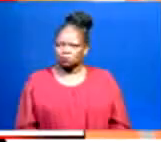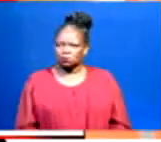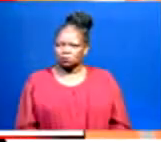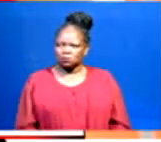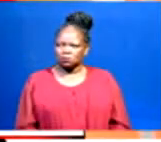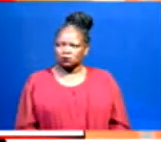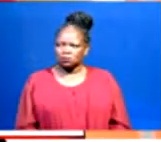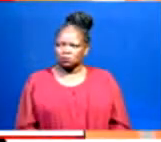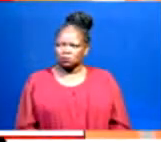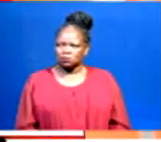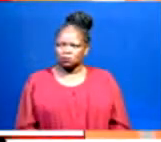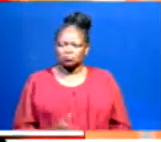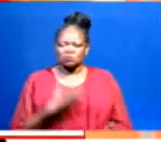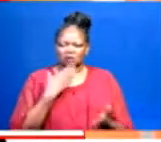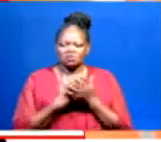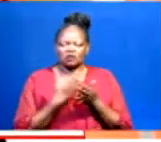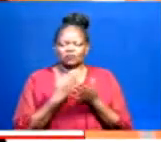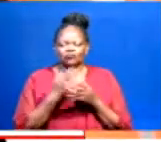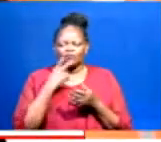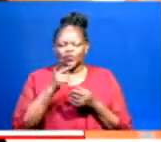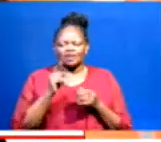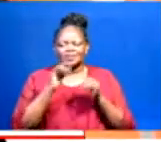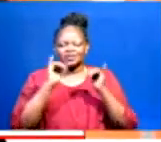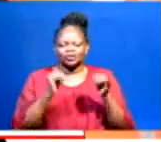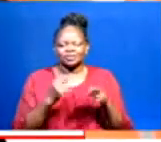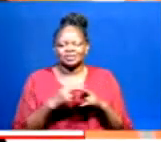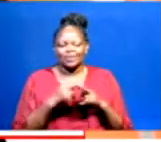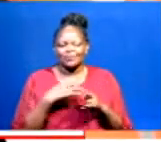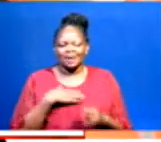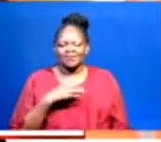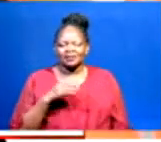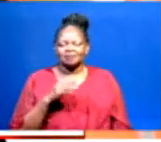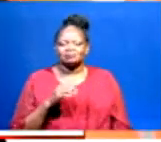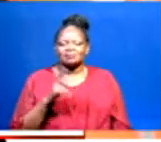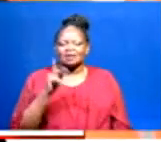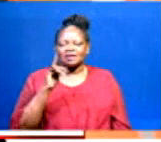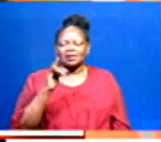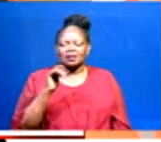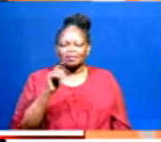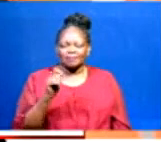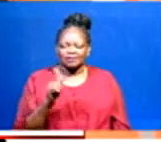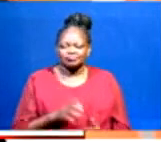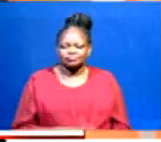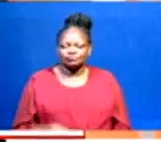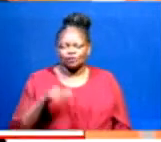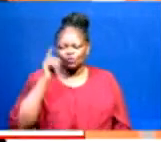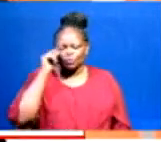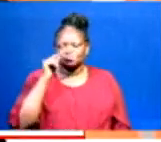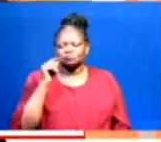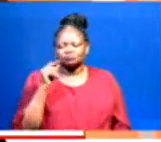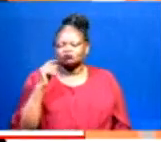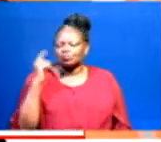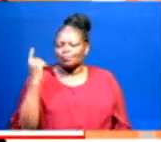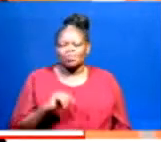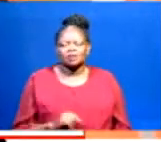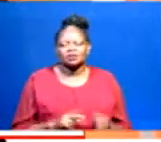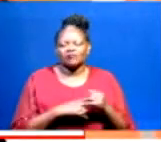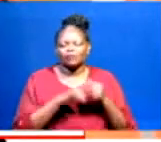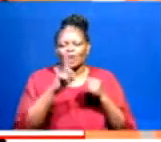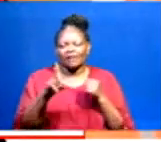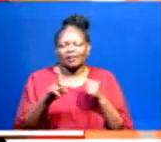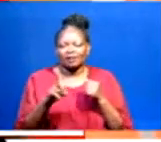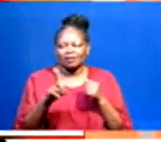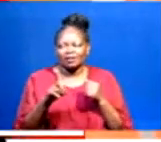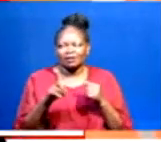Now Talk Sports, my name is Karen Kibet. Rift Valley Region beat Coast Region 7-1 in the handball match at the Term